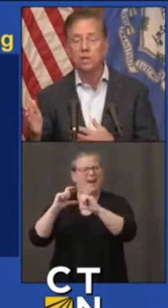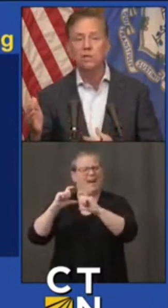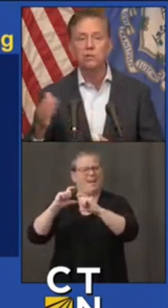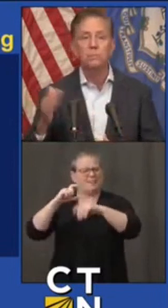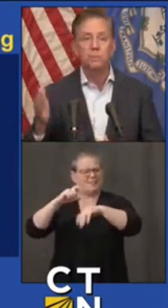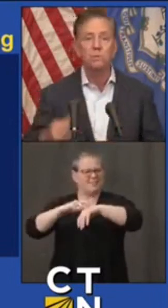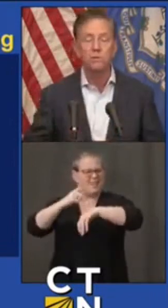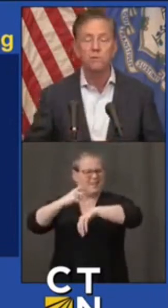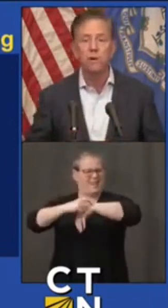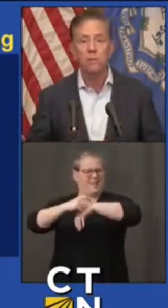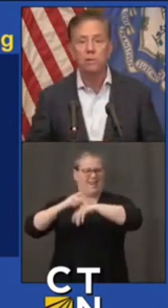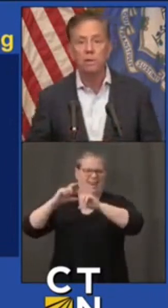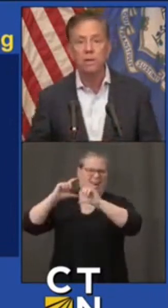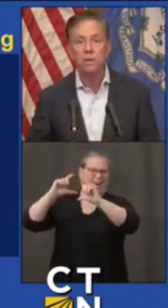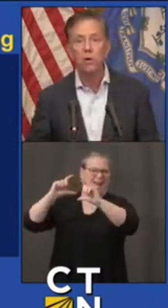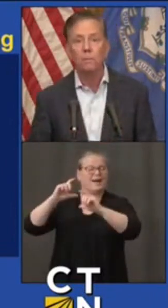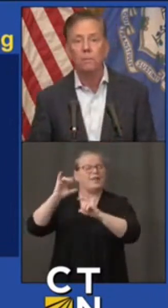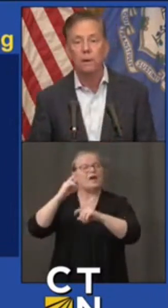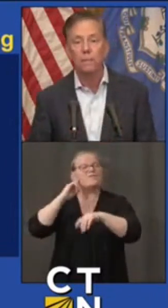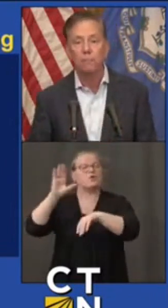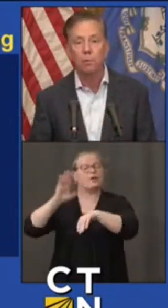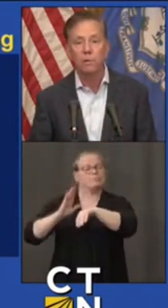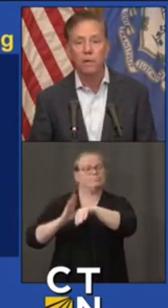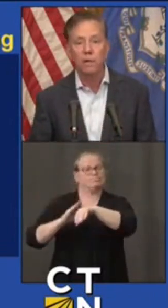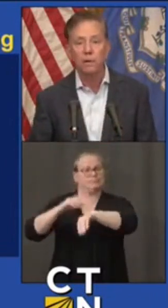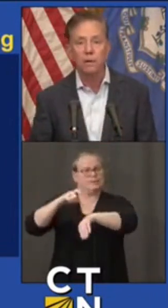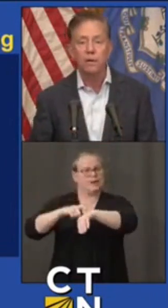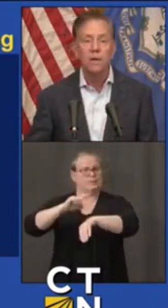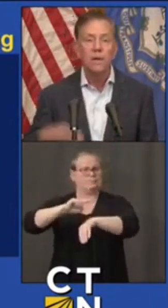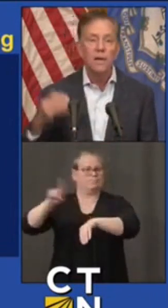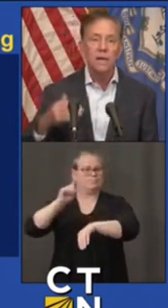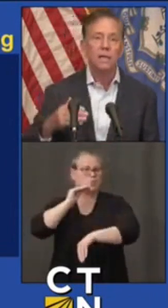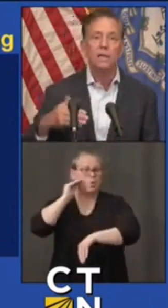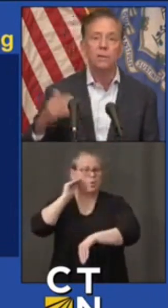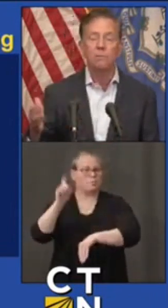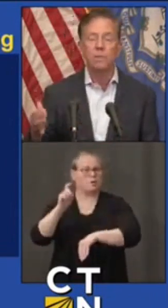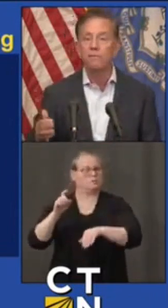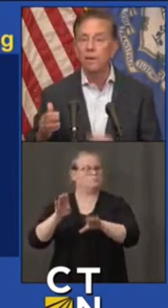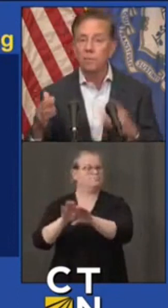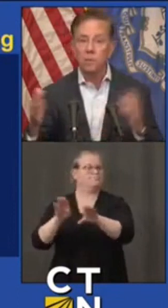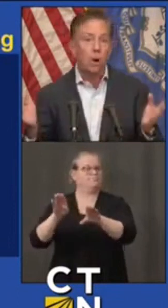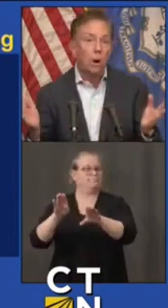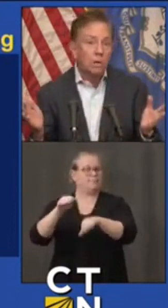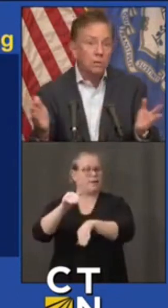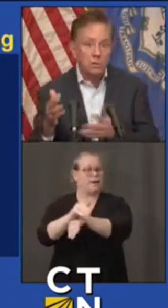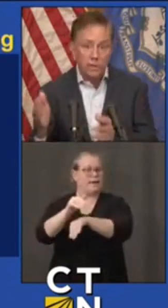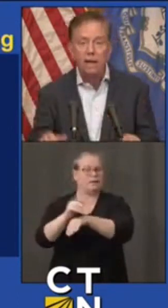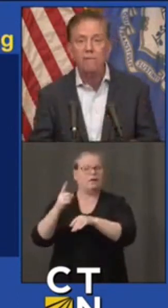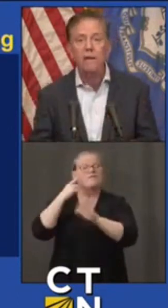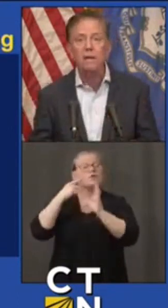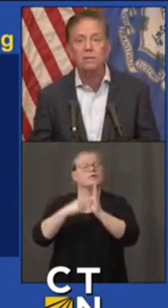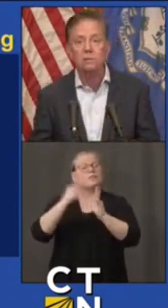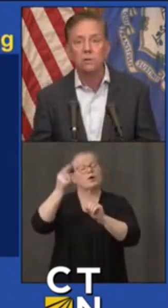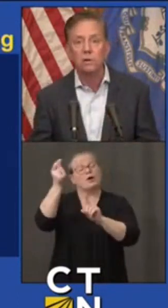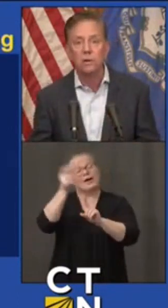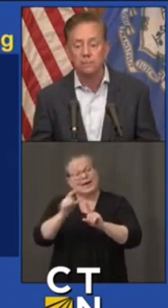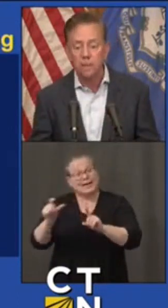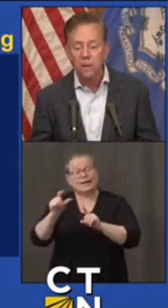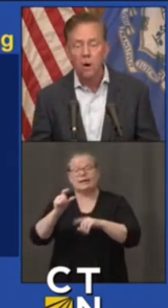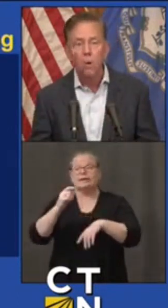this country, used a fair amount in Europe, where they are, Italy, they've kept the bars or cafes